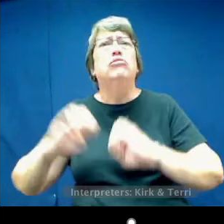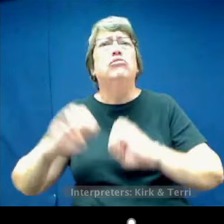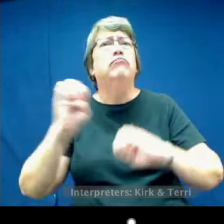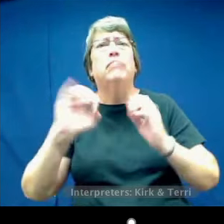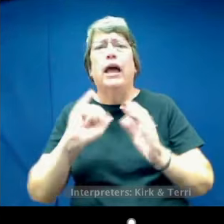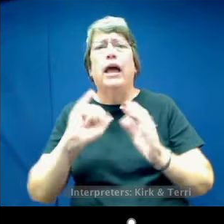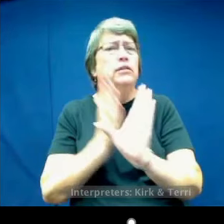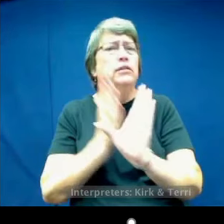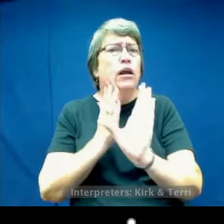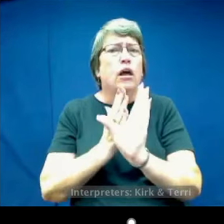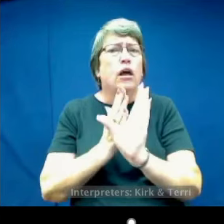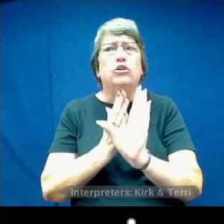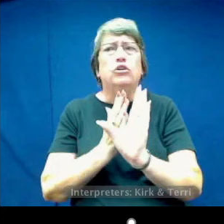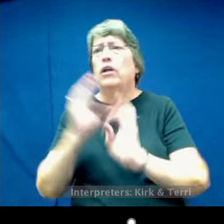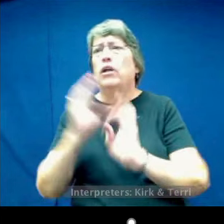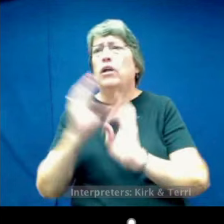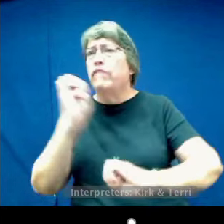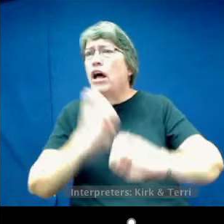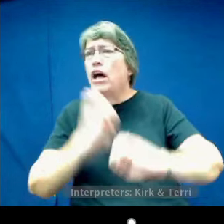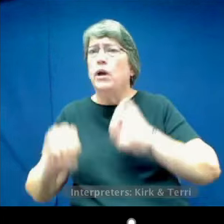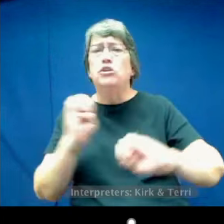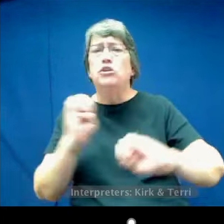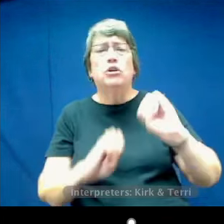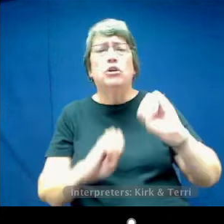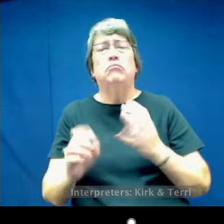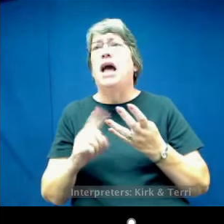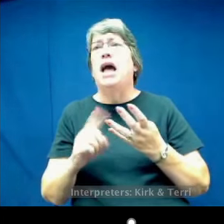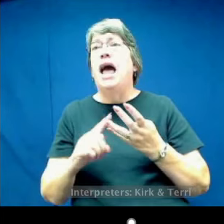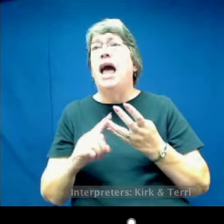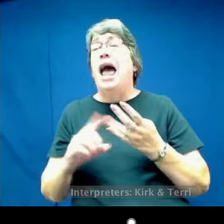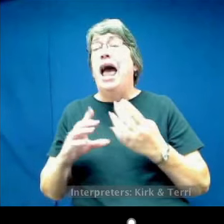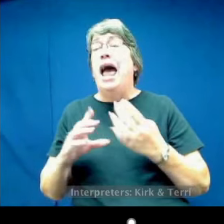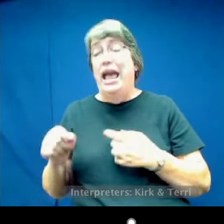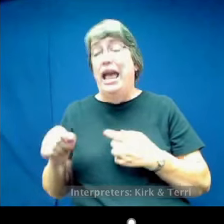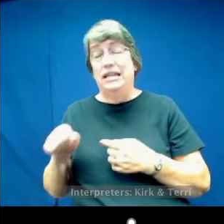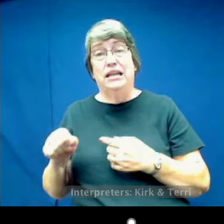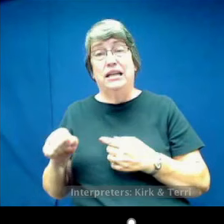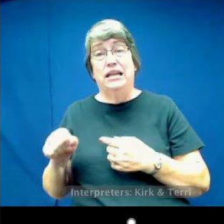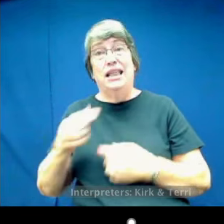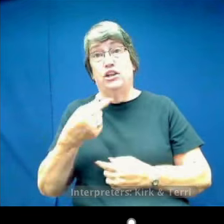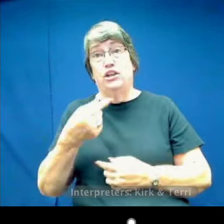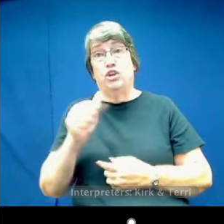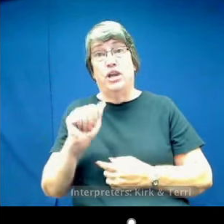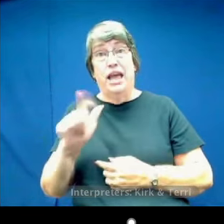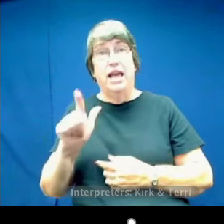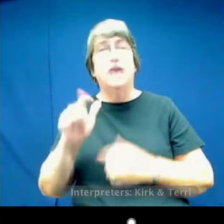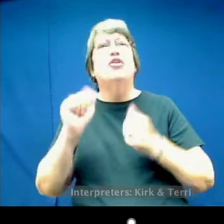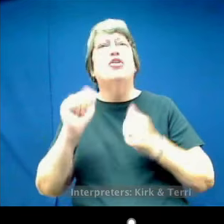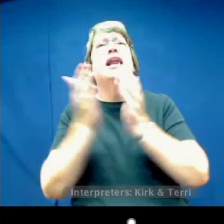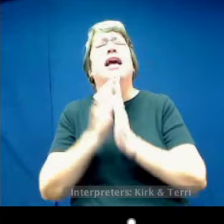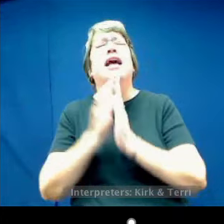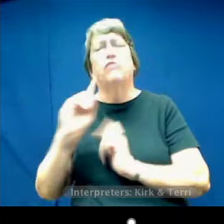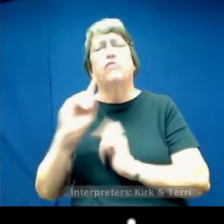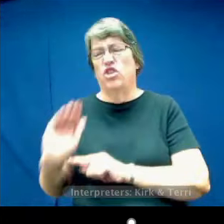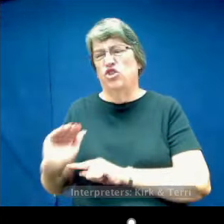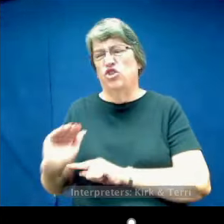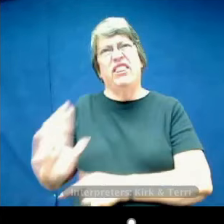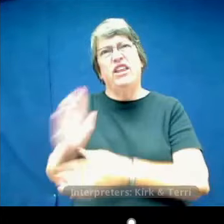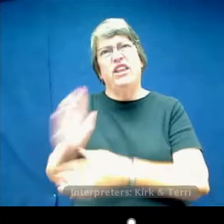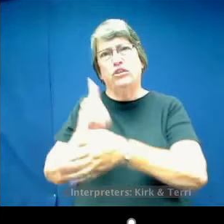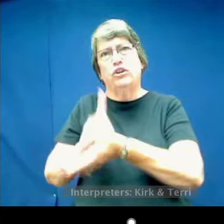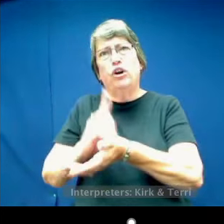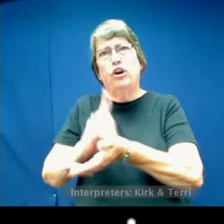necessary, and can seek the testimony of the child's doctor about what's the best thing for the child in